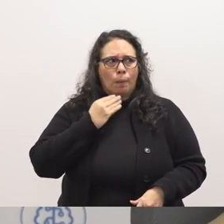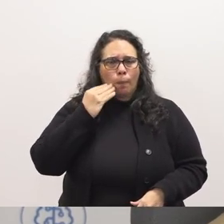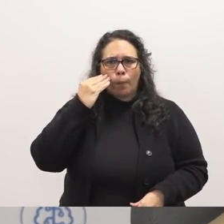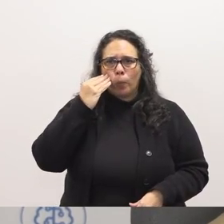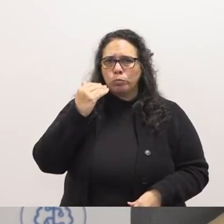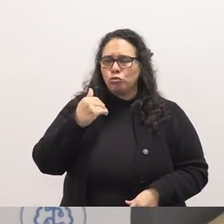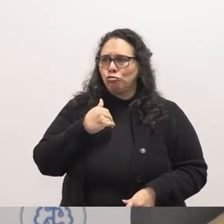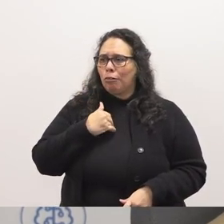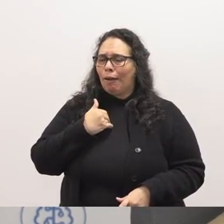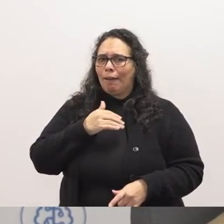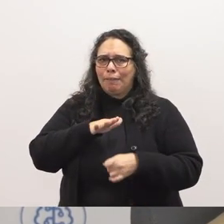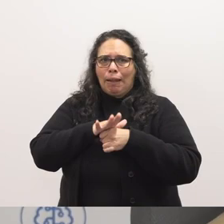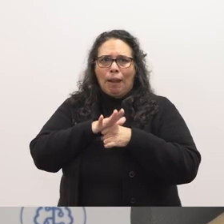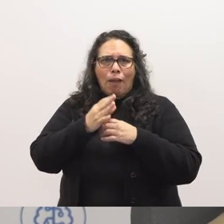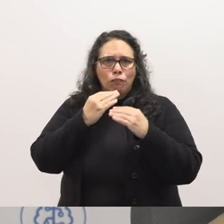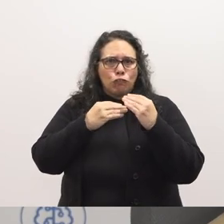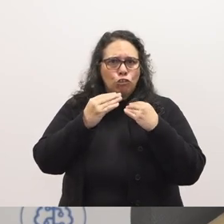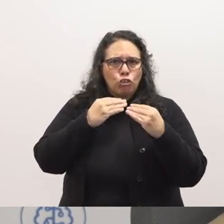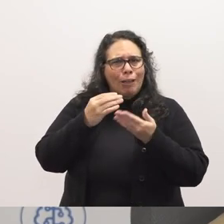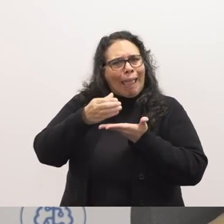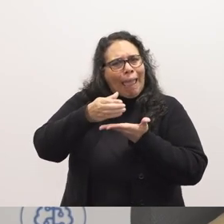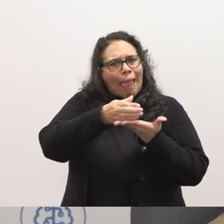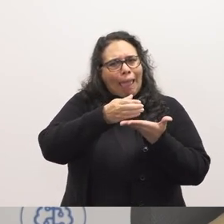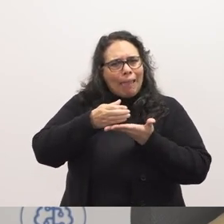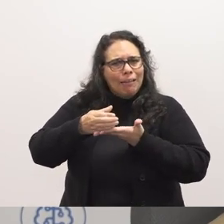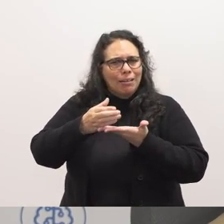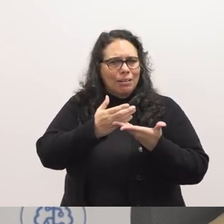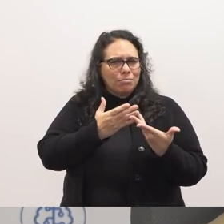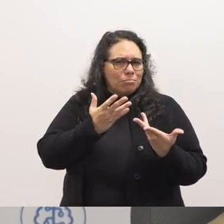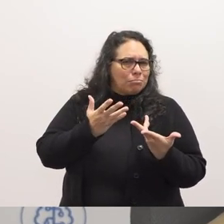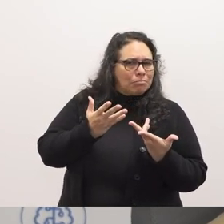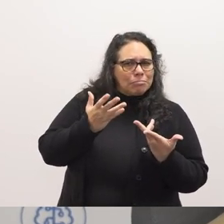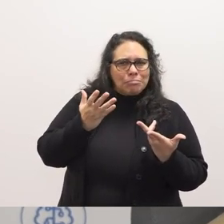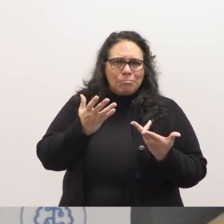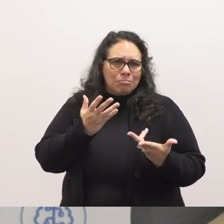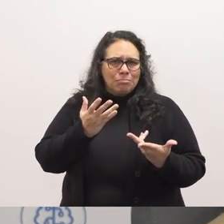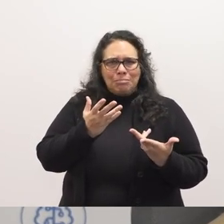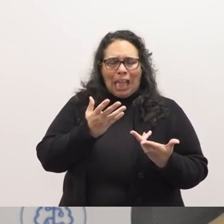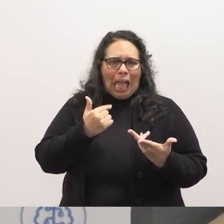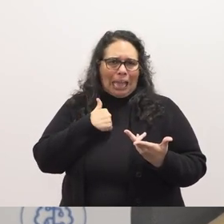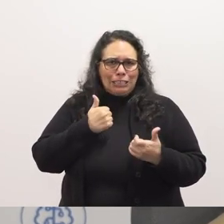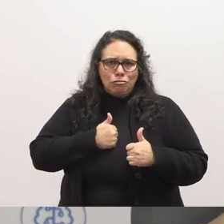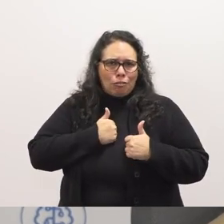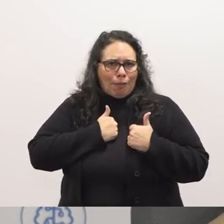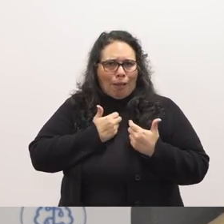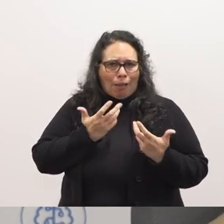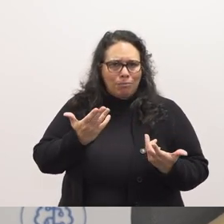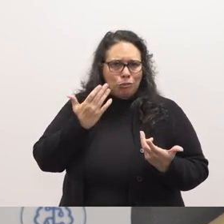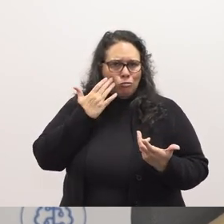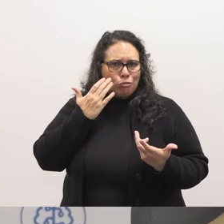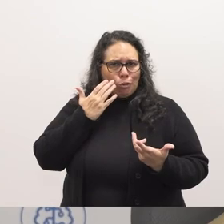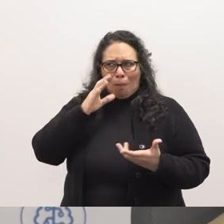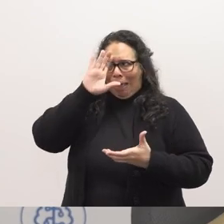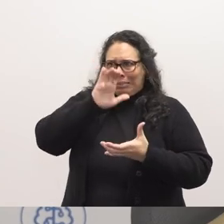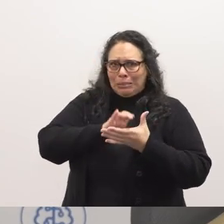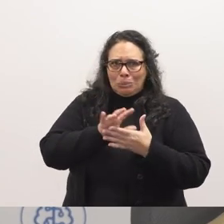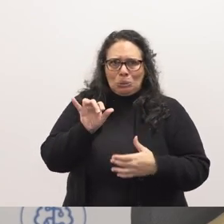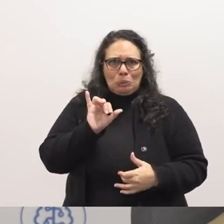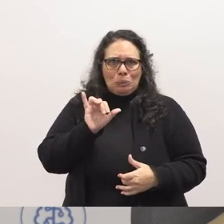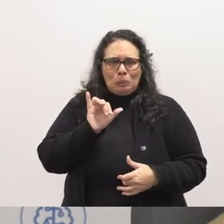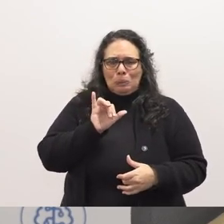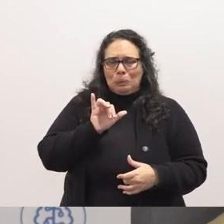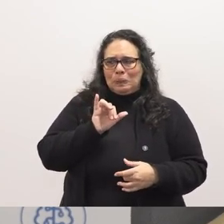a supply of food, maybe canned food that, you know, can hold my husband and I over